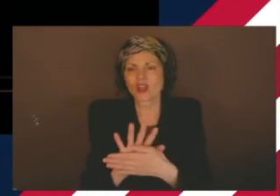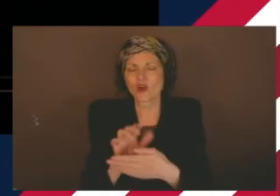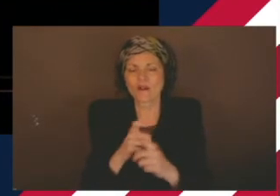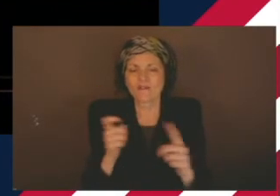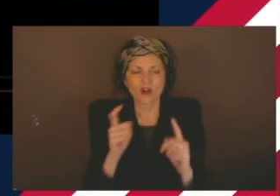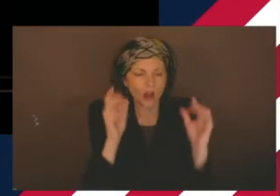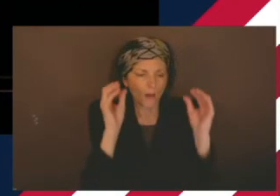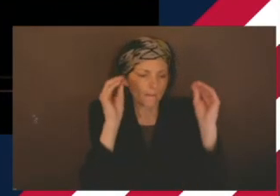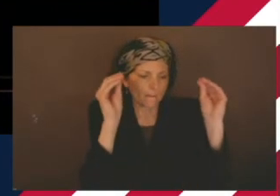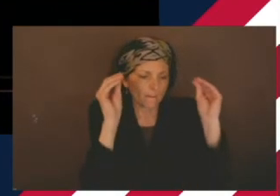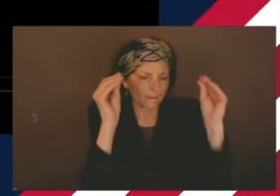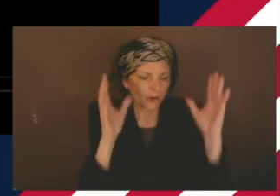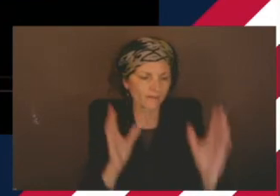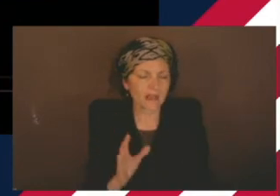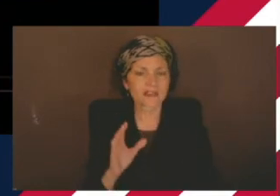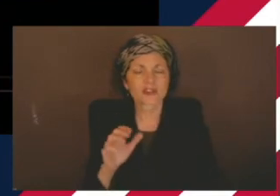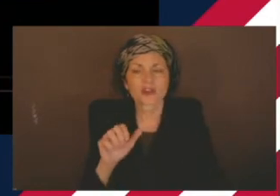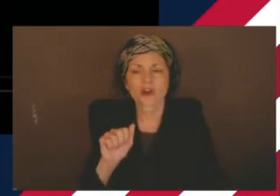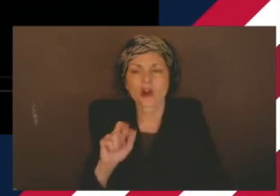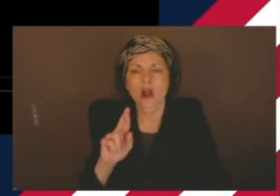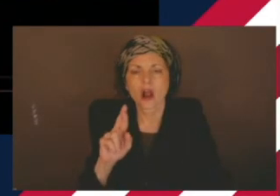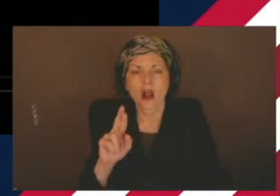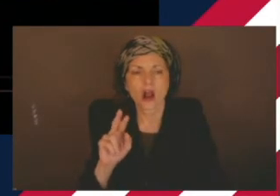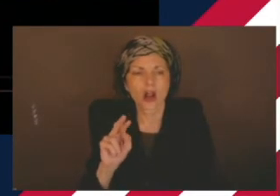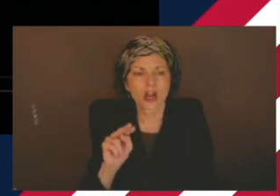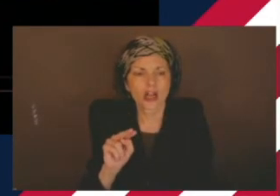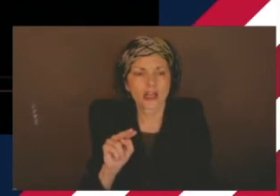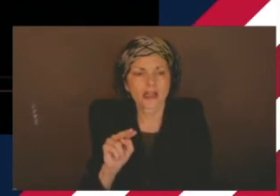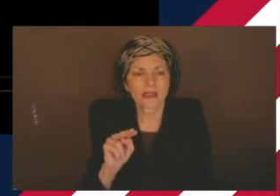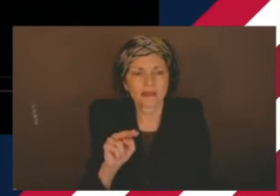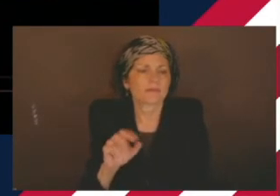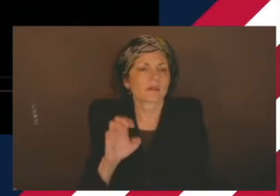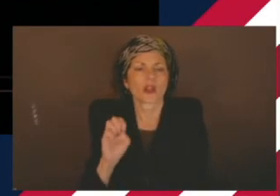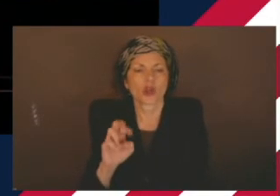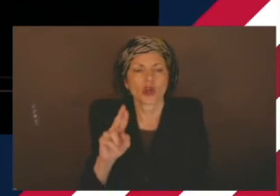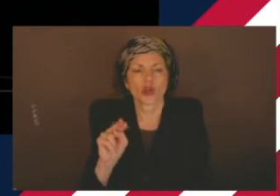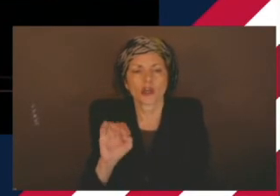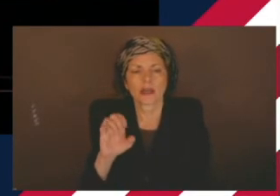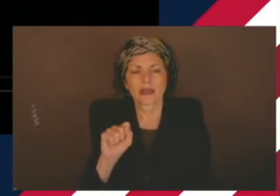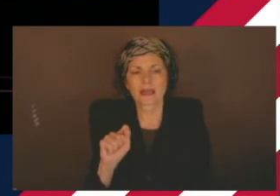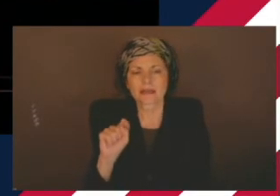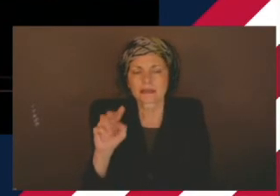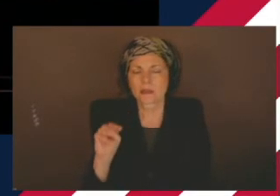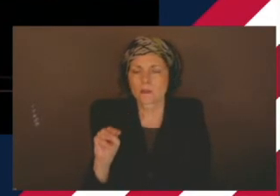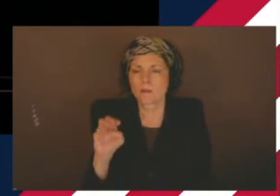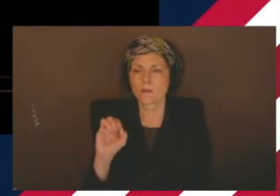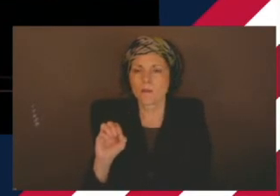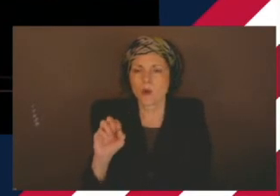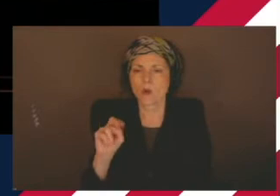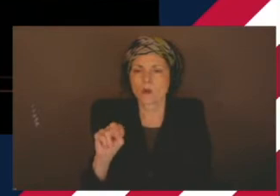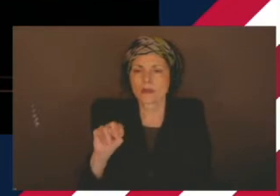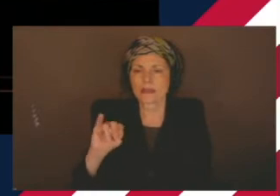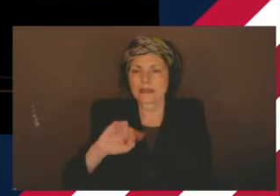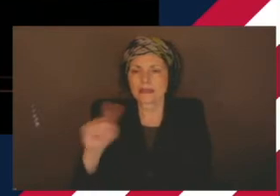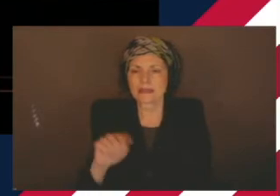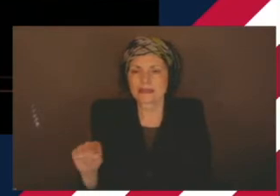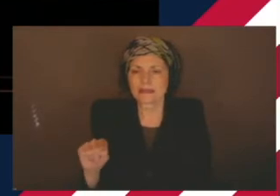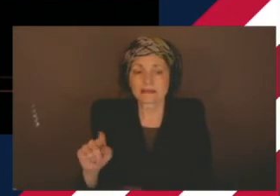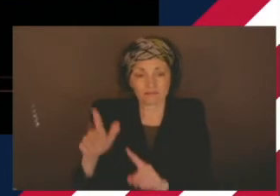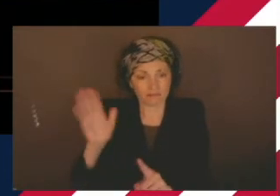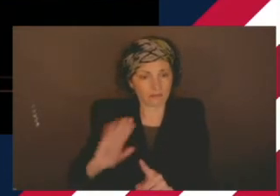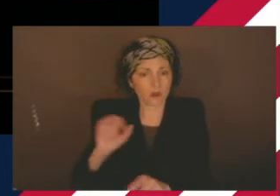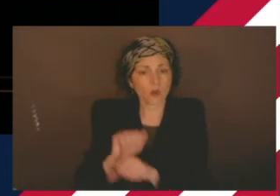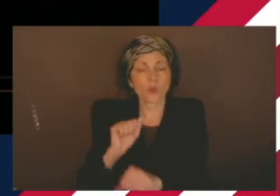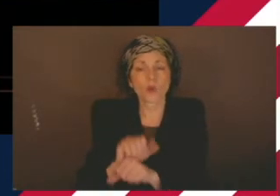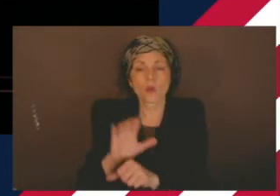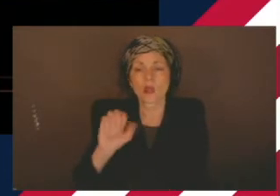Ernest Moniz. Professor Moniz is the former Secretary of Energy in the Obama administration and is